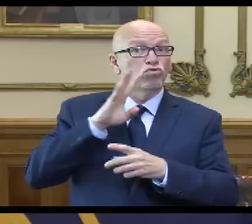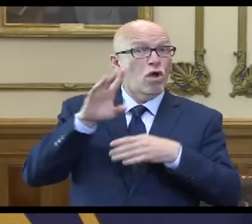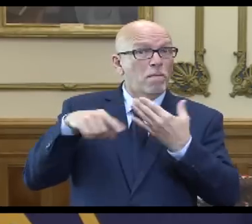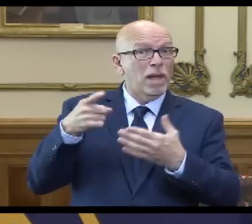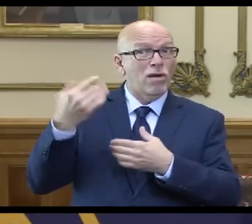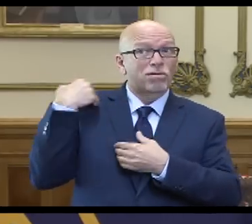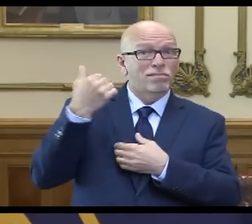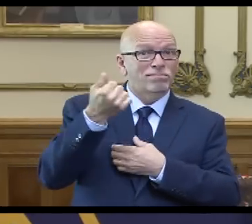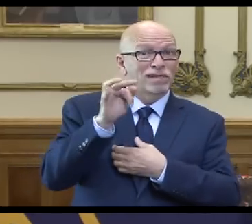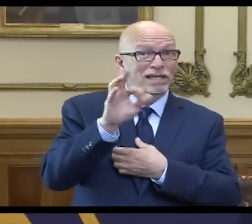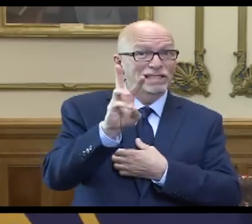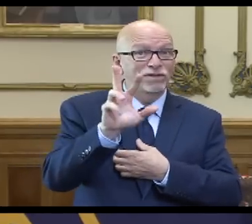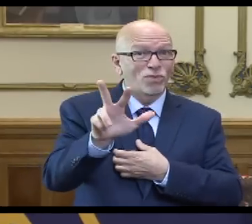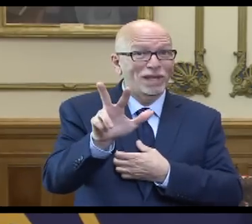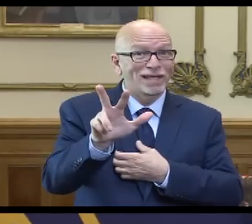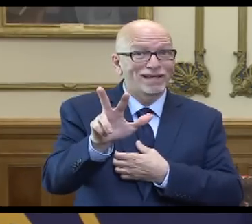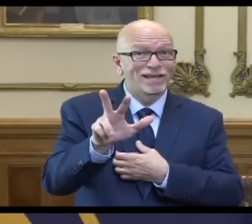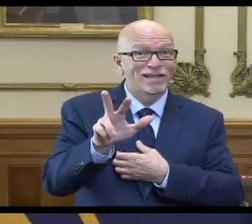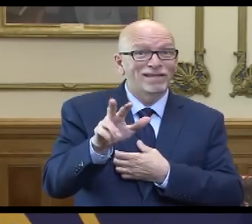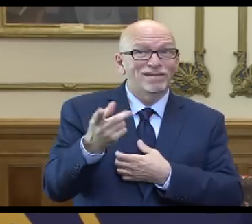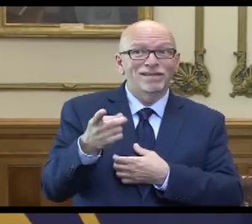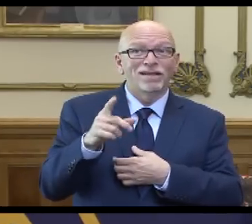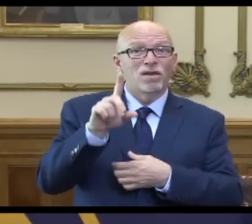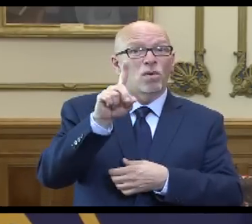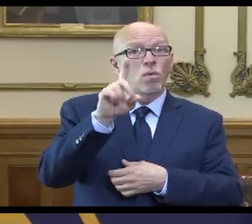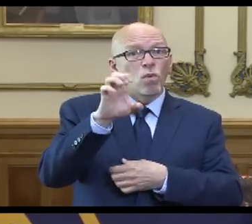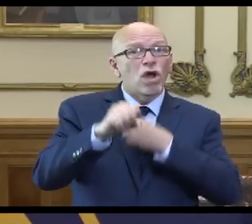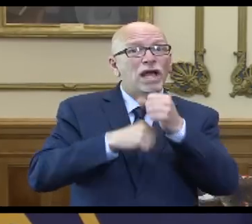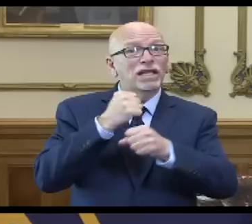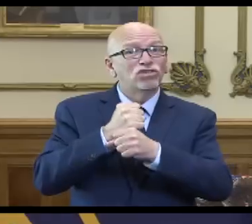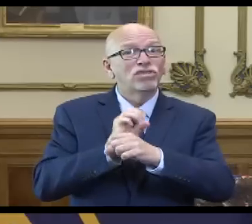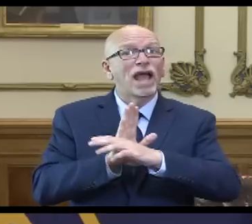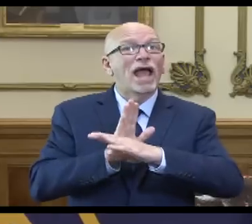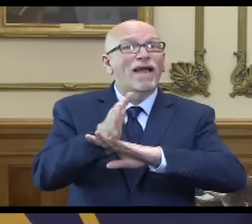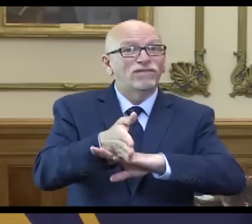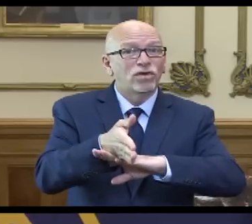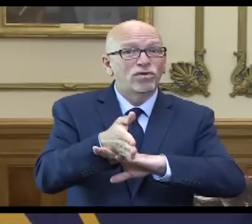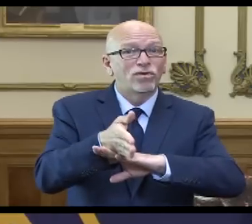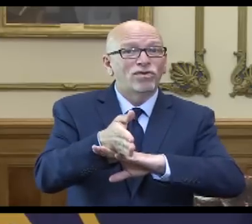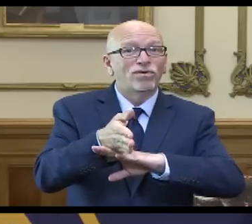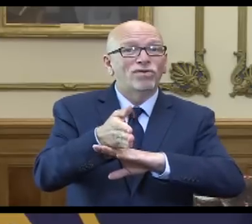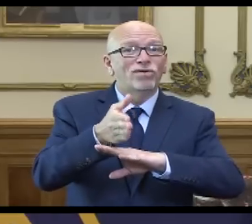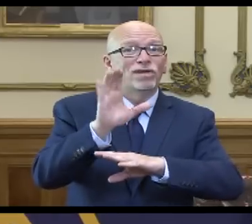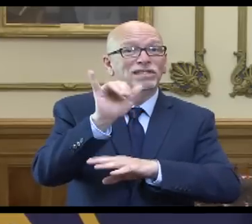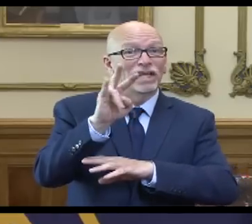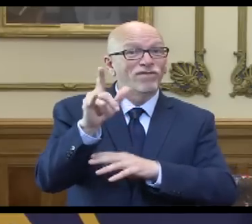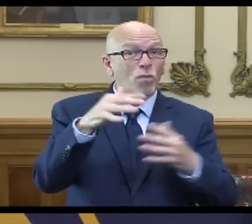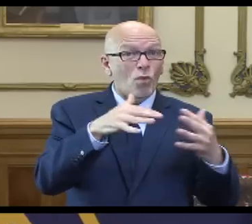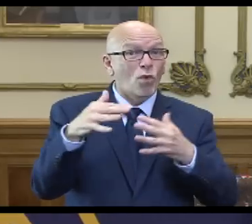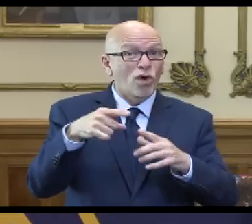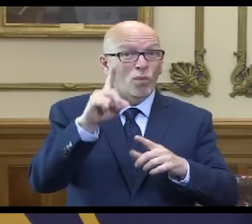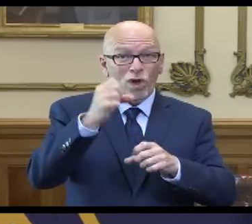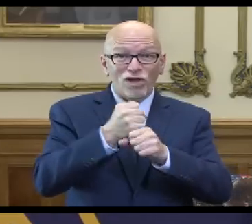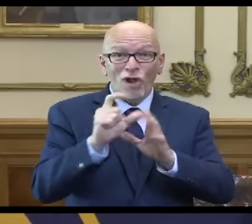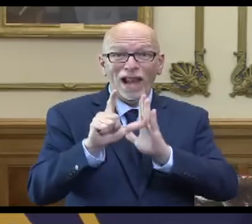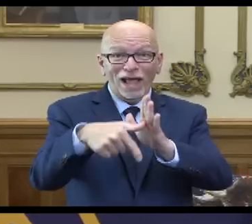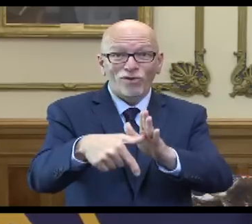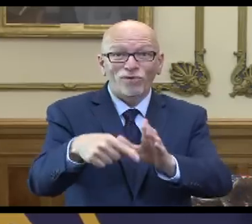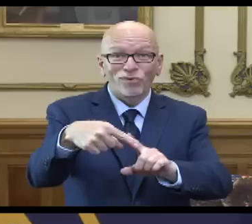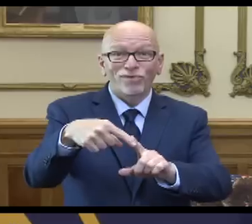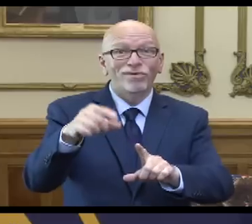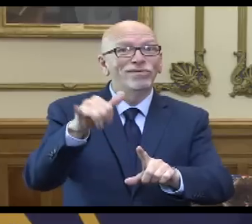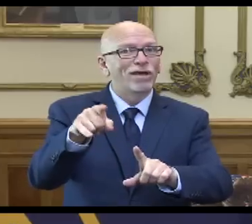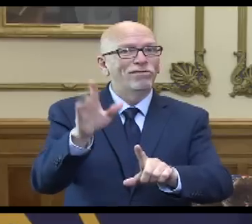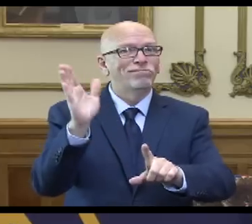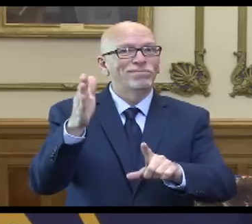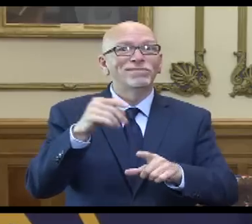this in 1963, 100 years after the Civil War that was trying to